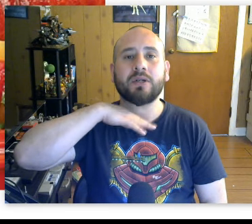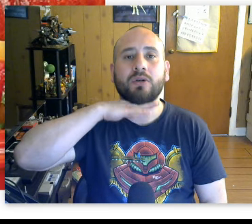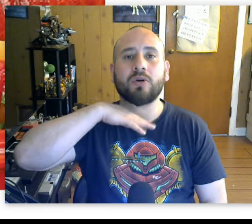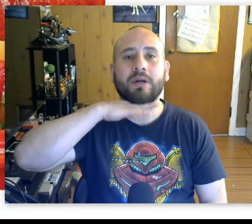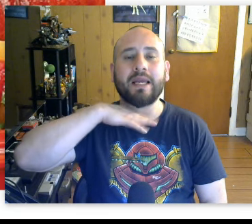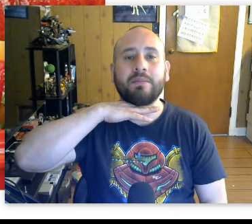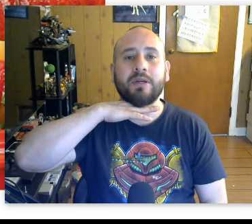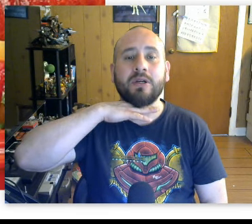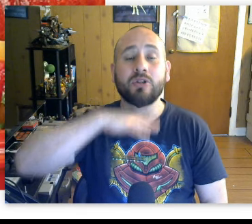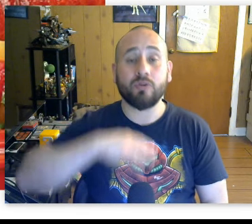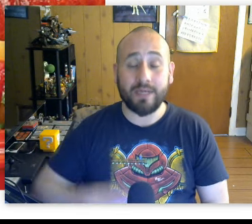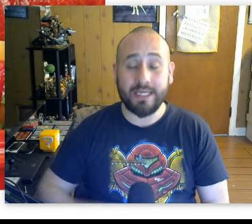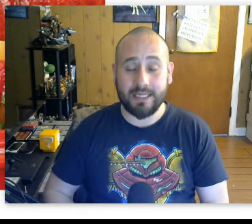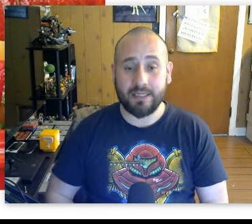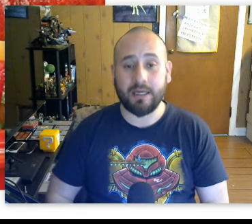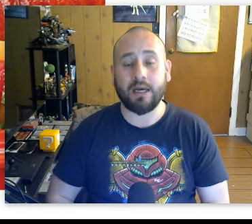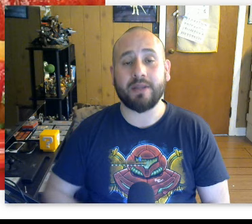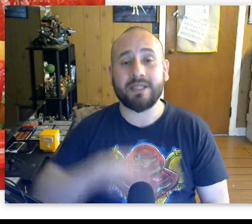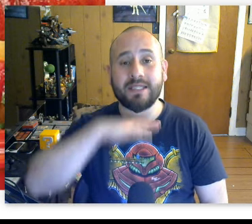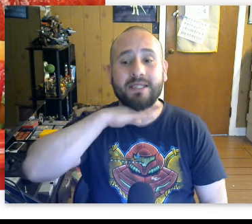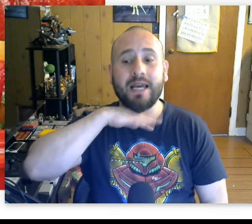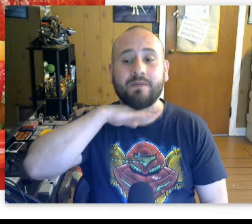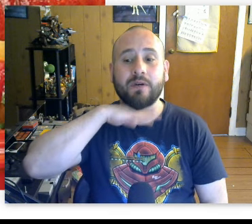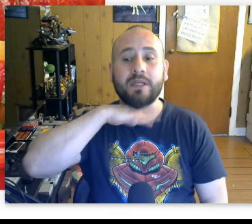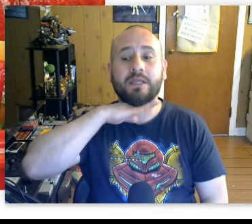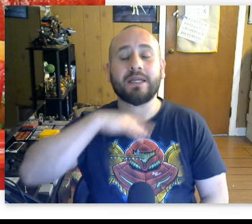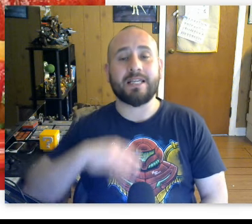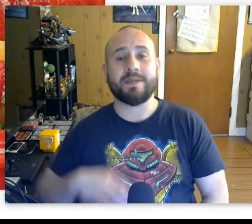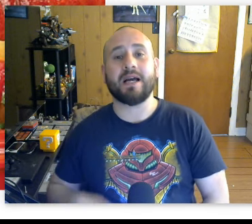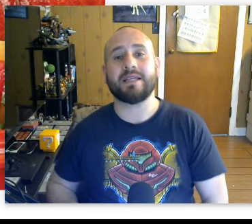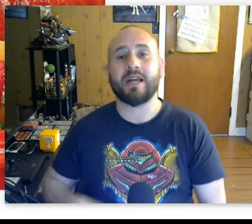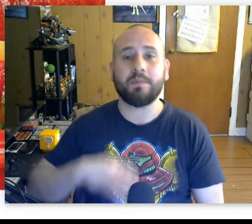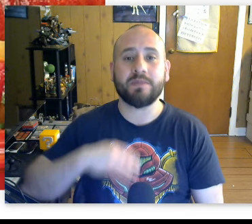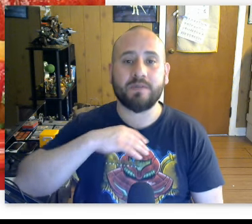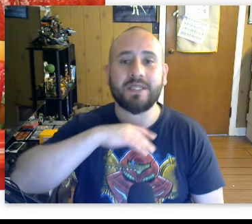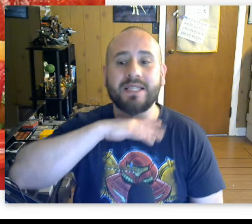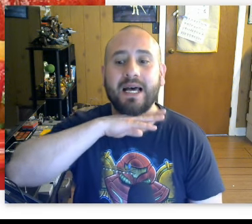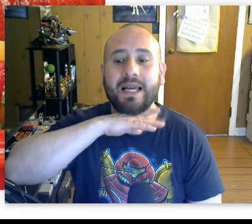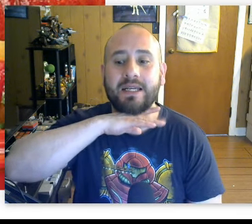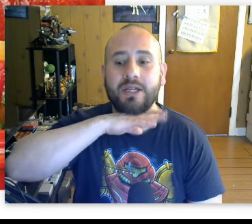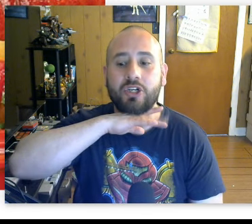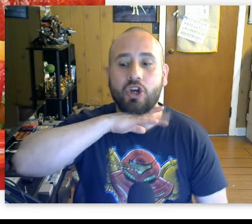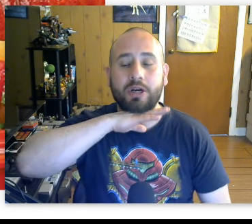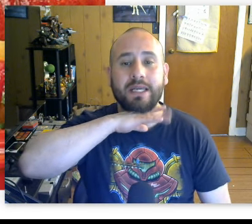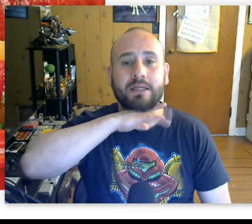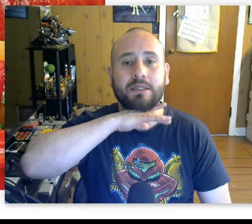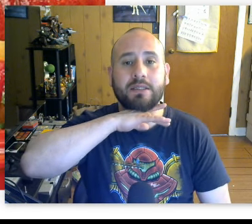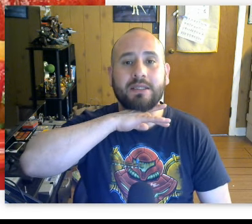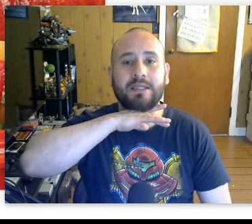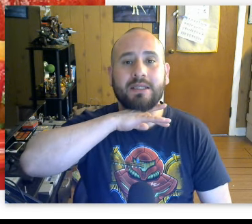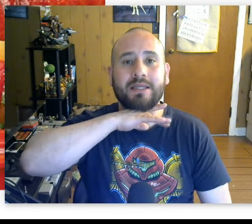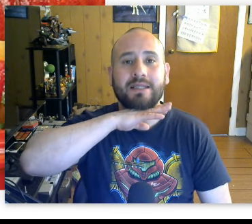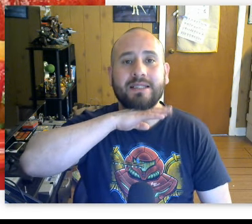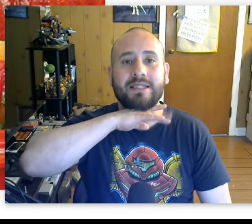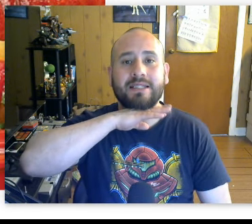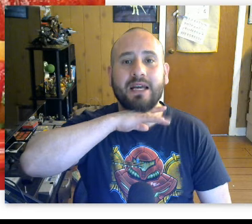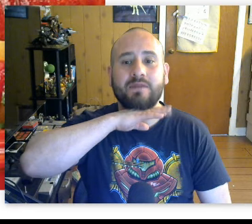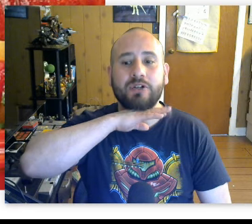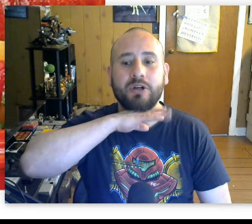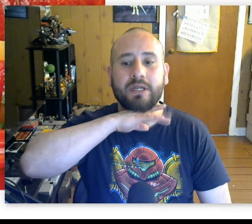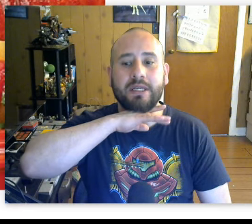pig, or ham. The reason this is the sign for it is because it comes from the sign dirty. This